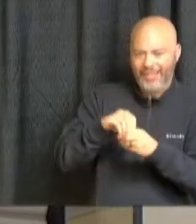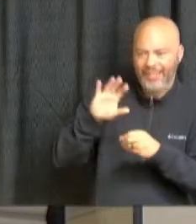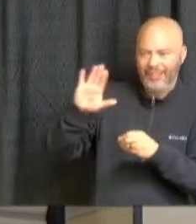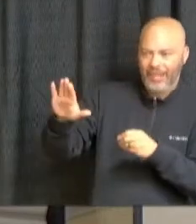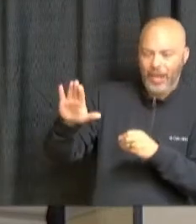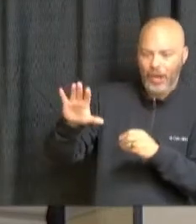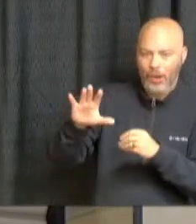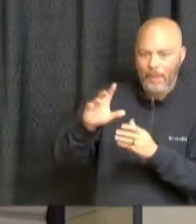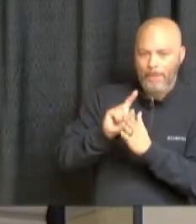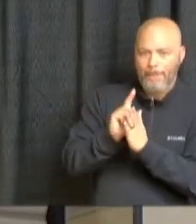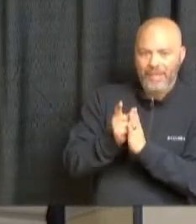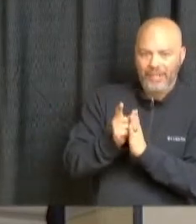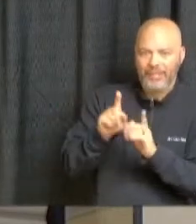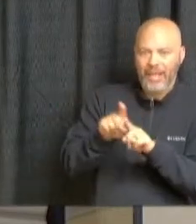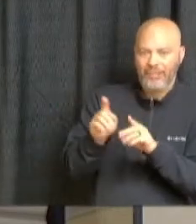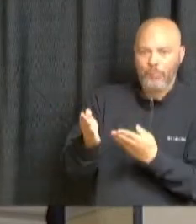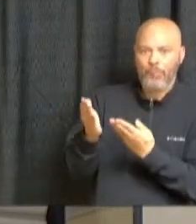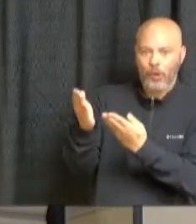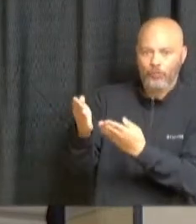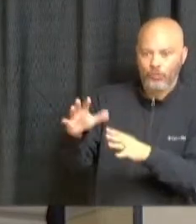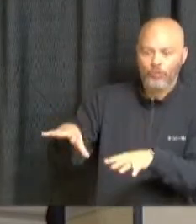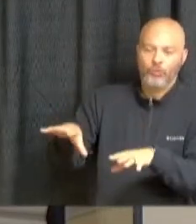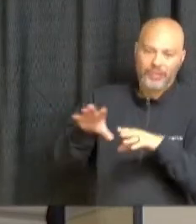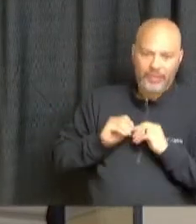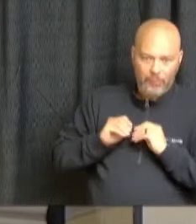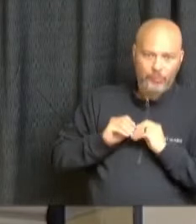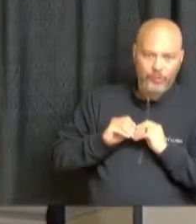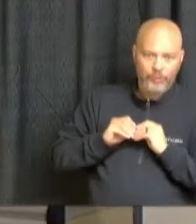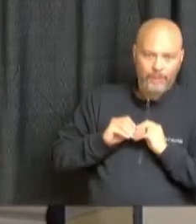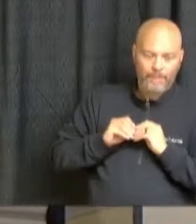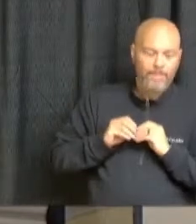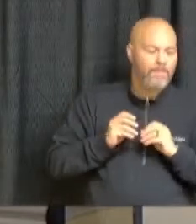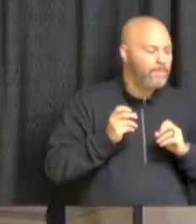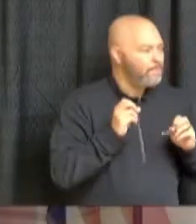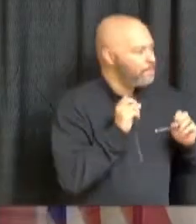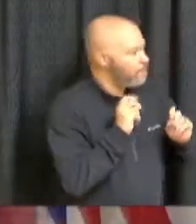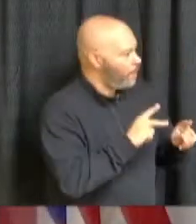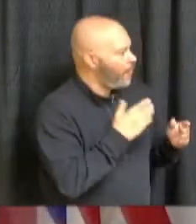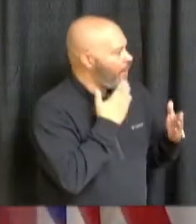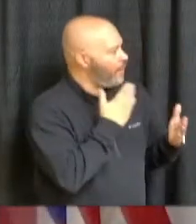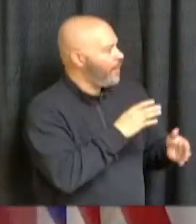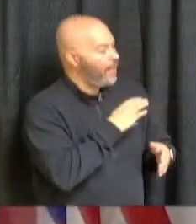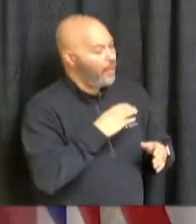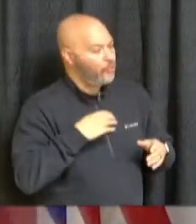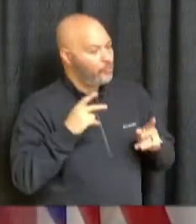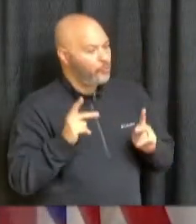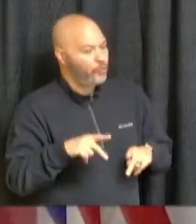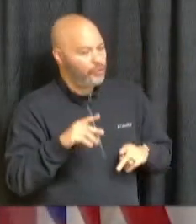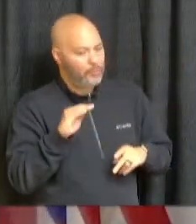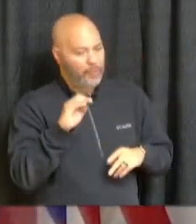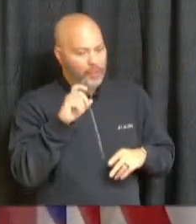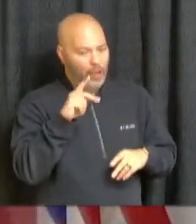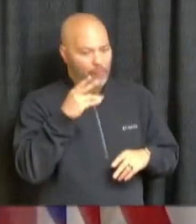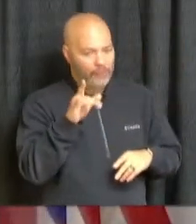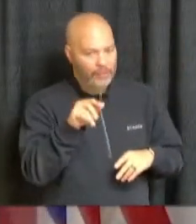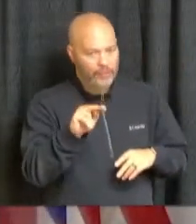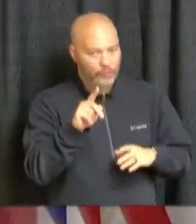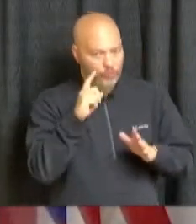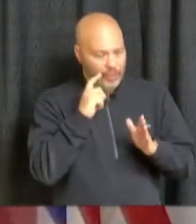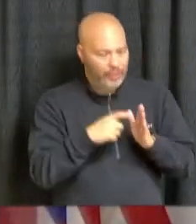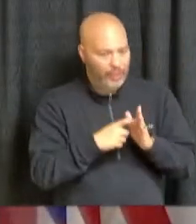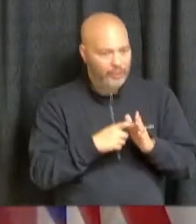their minutes and as a motion to adopt. Okay, thank you for that. Councilperson McLaughlin, you are